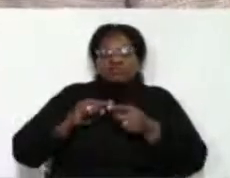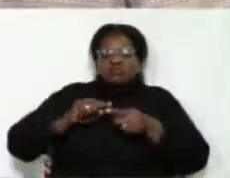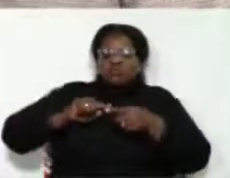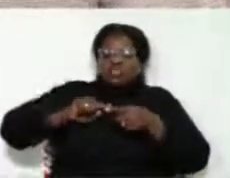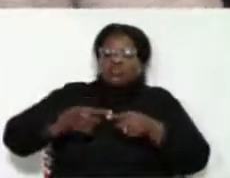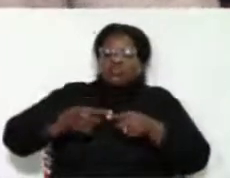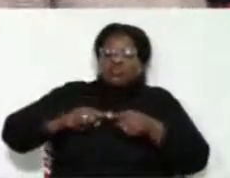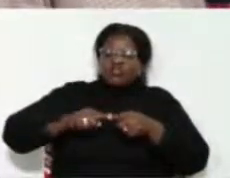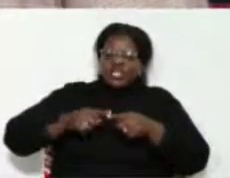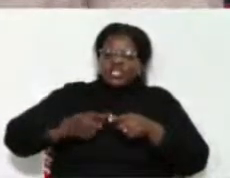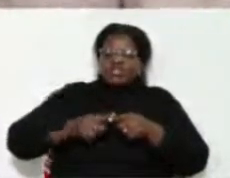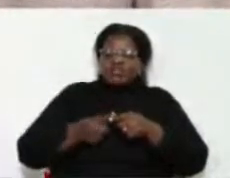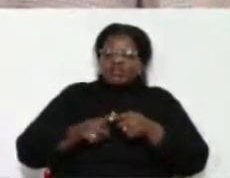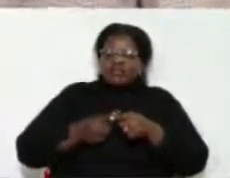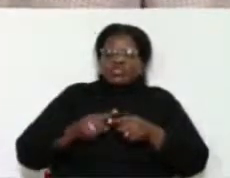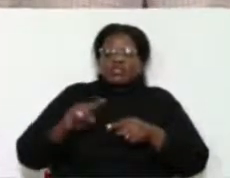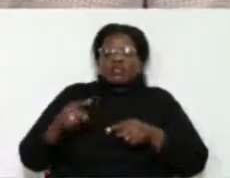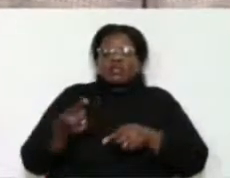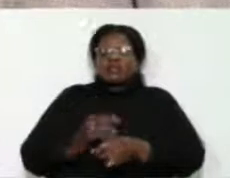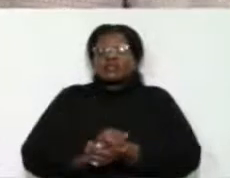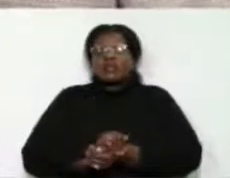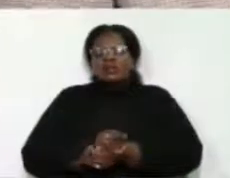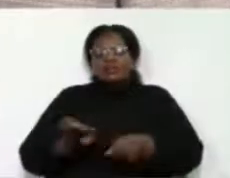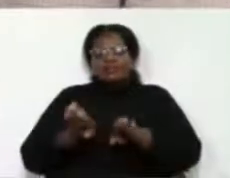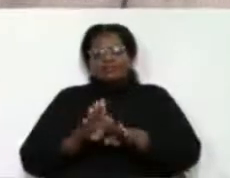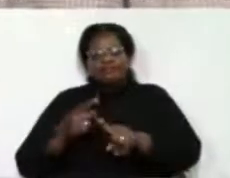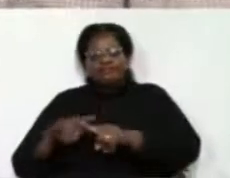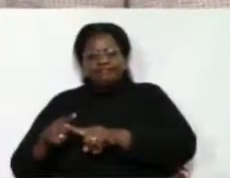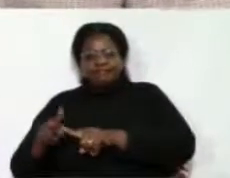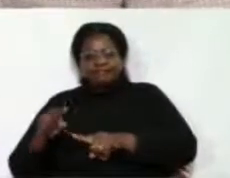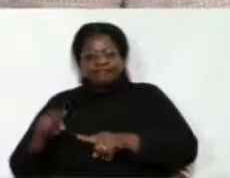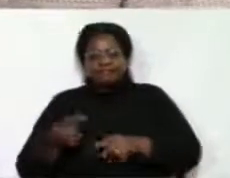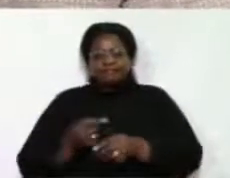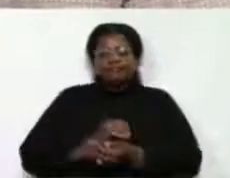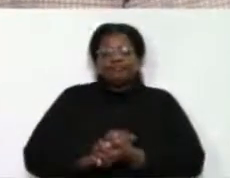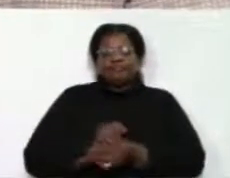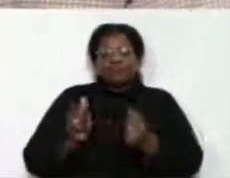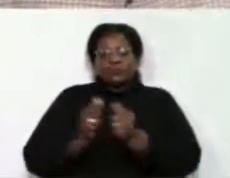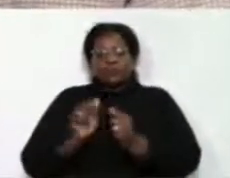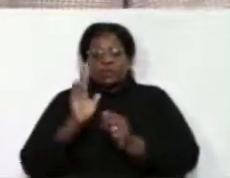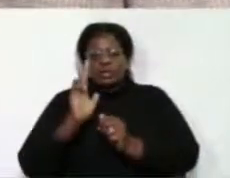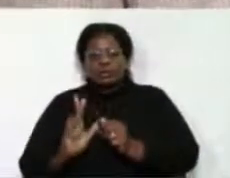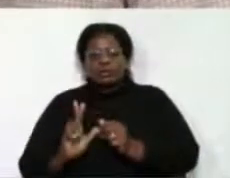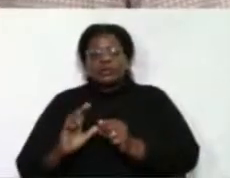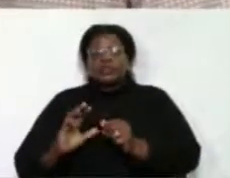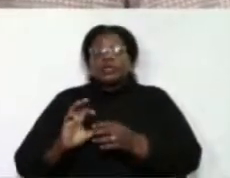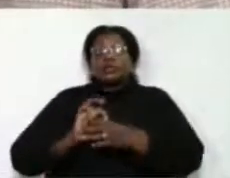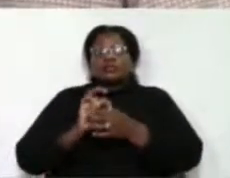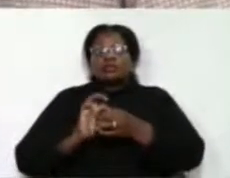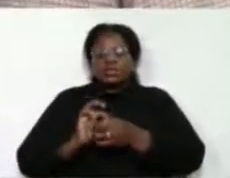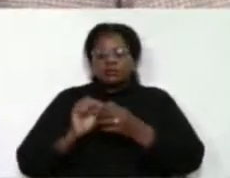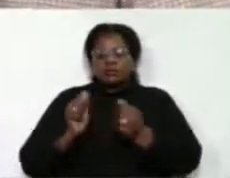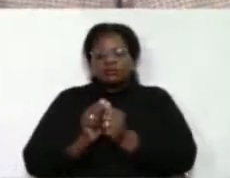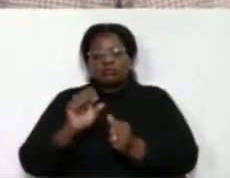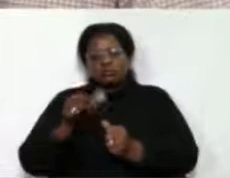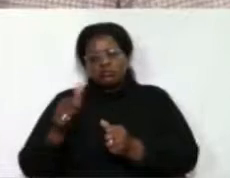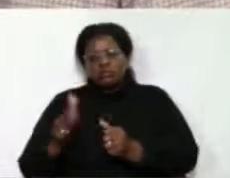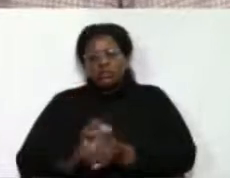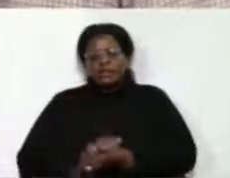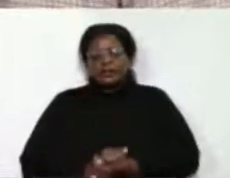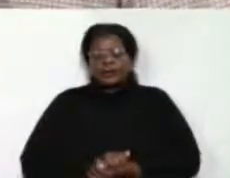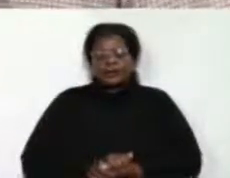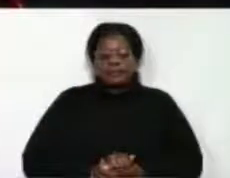say, that mechanic you told me was rubbish. Then what happens to the partnership? Maybe it gets a bit dissolved as well. Okay, so it doesn't really